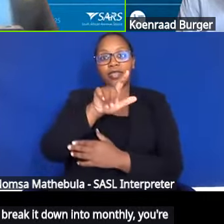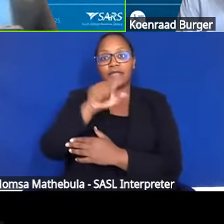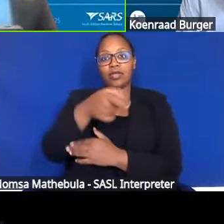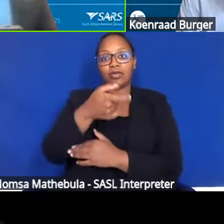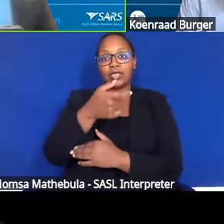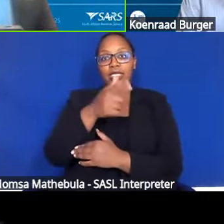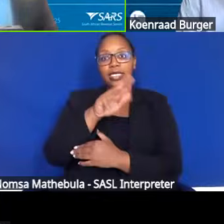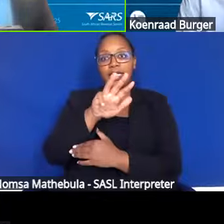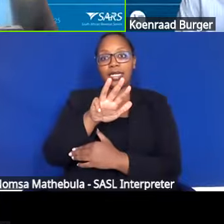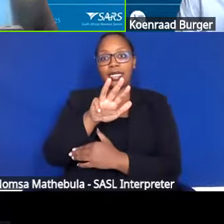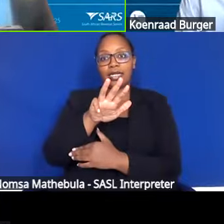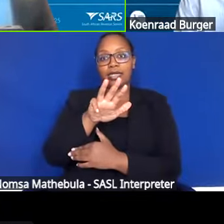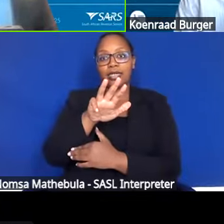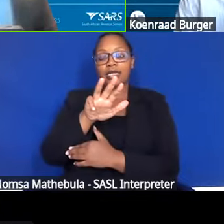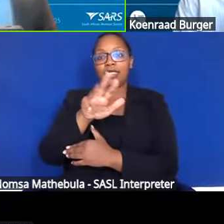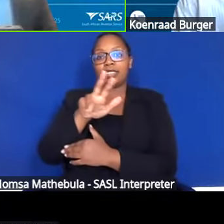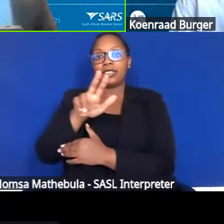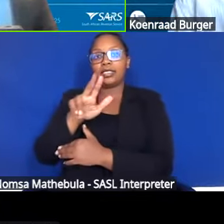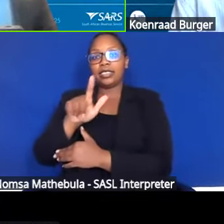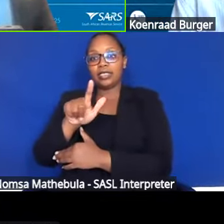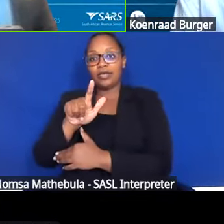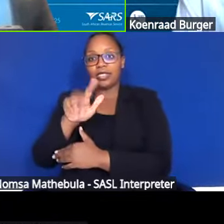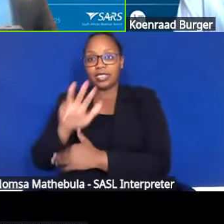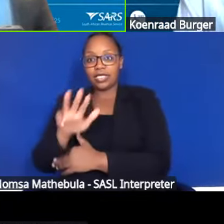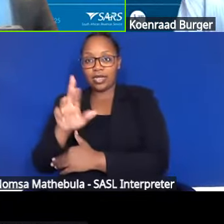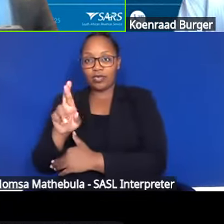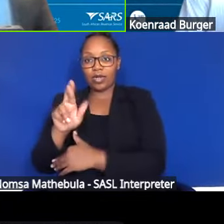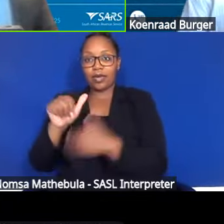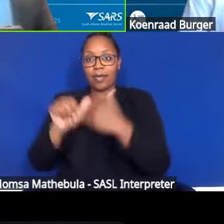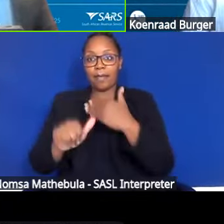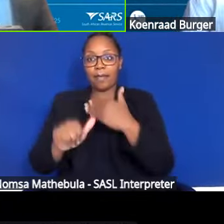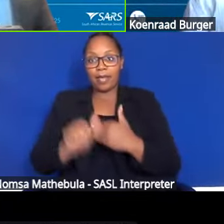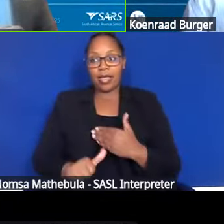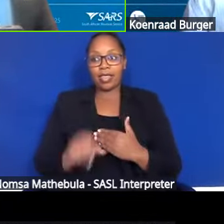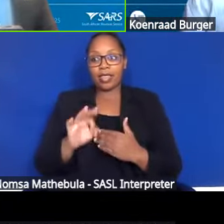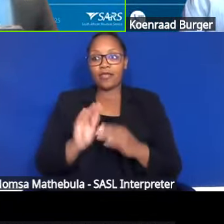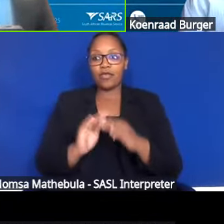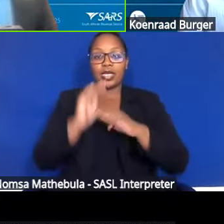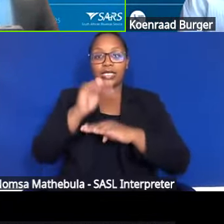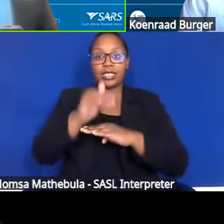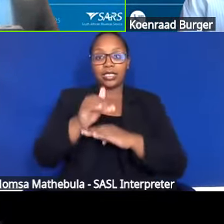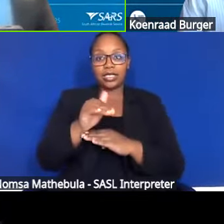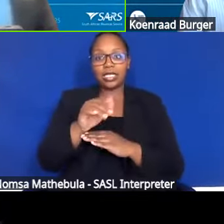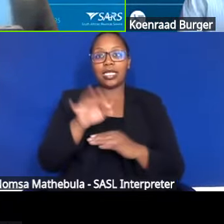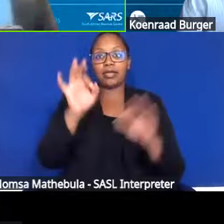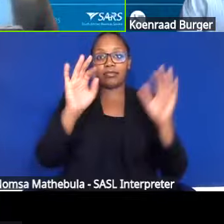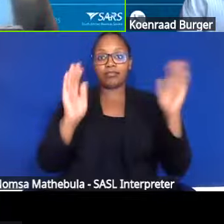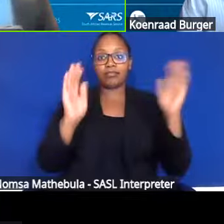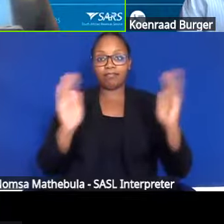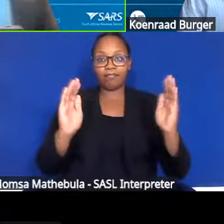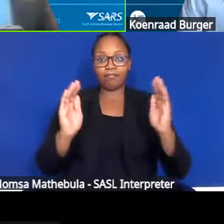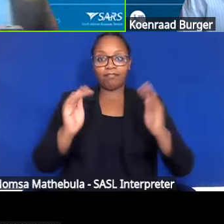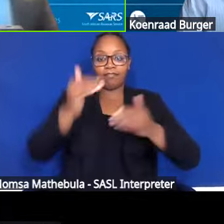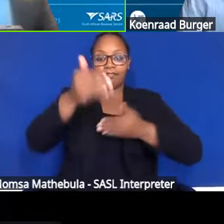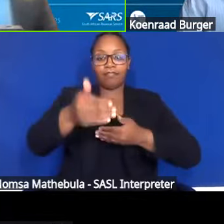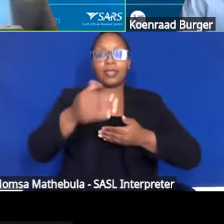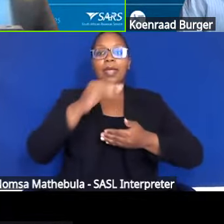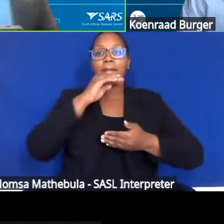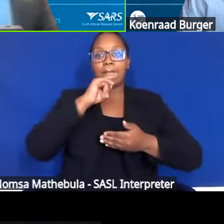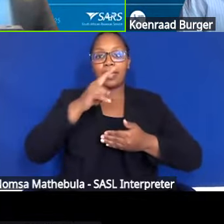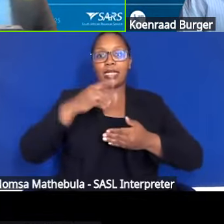7,979 Rand per month. So if you exceed those thresholds, obviously that income will become taxable. Thank